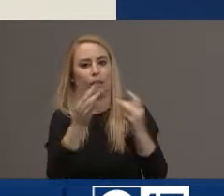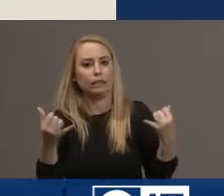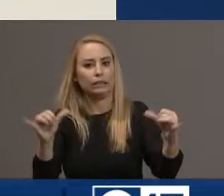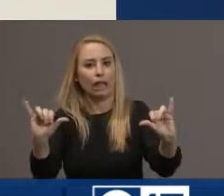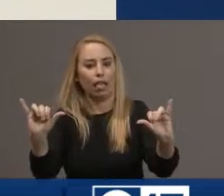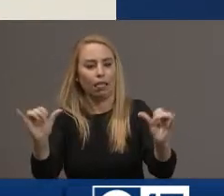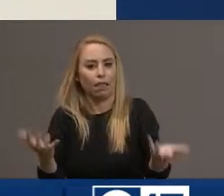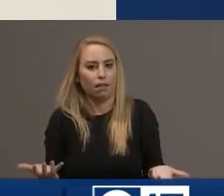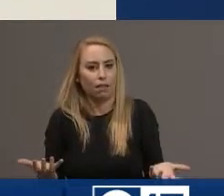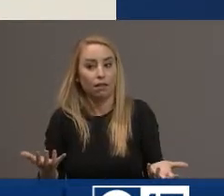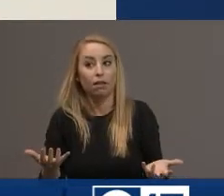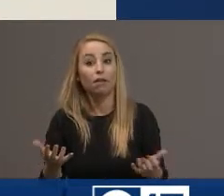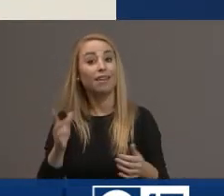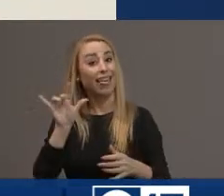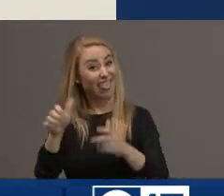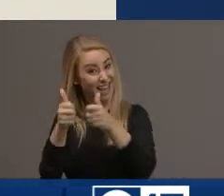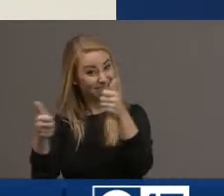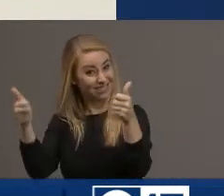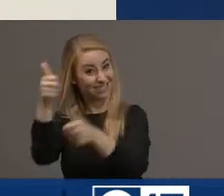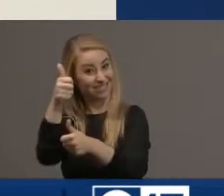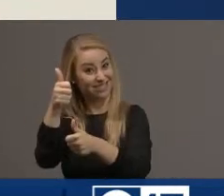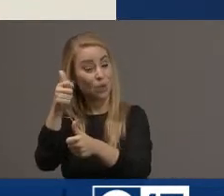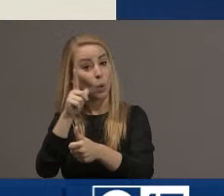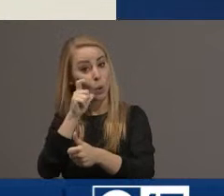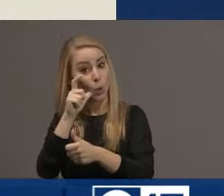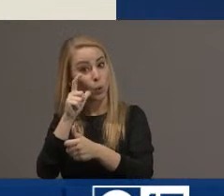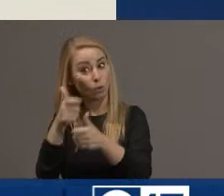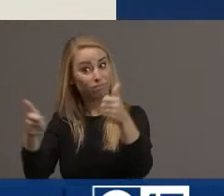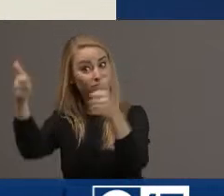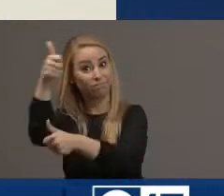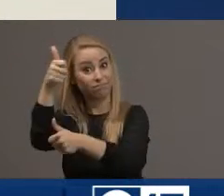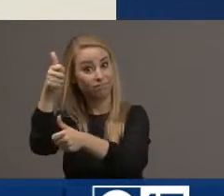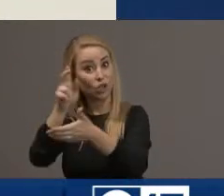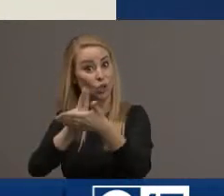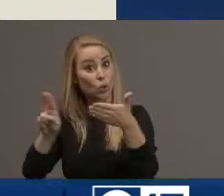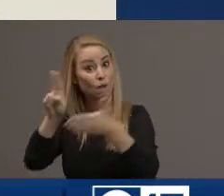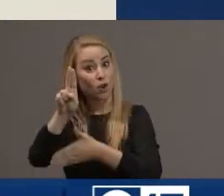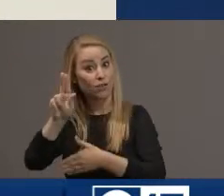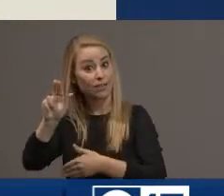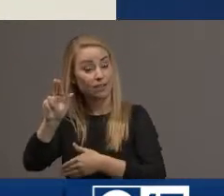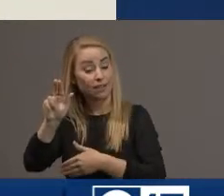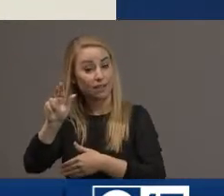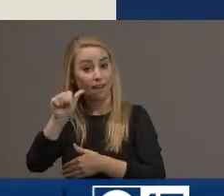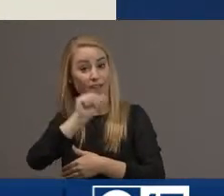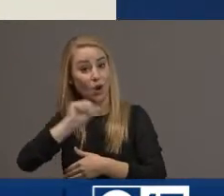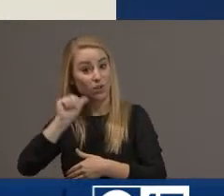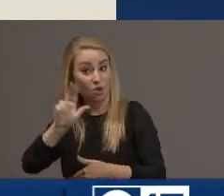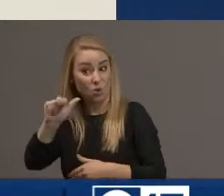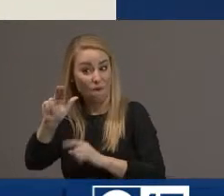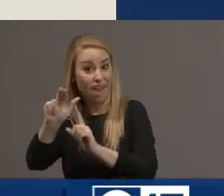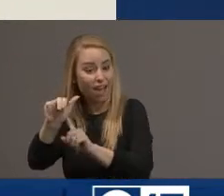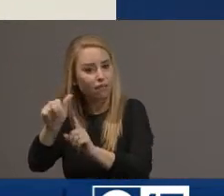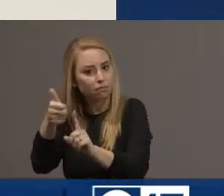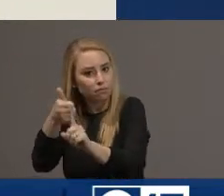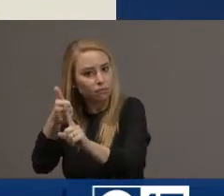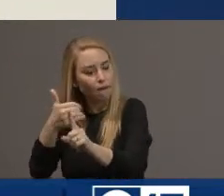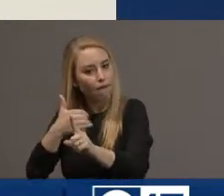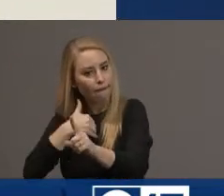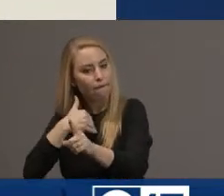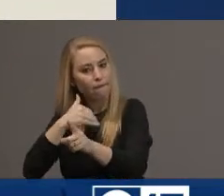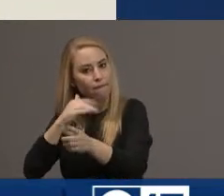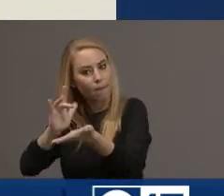here. When the head of your University of Arizona, who is medically trained, is saying it's dangerous to